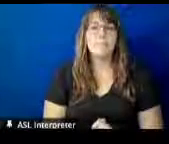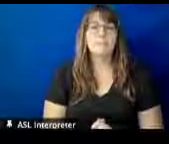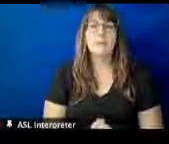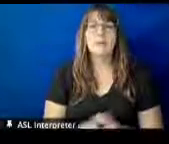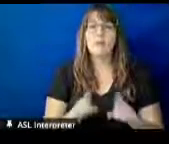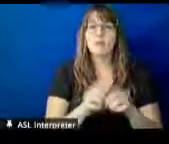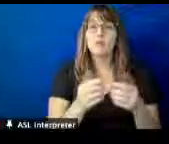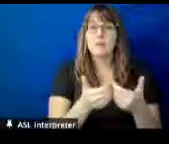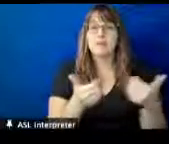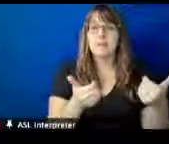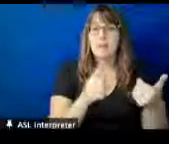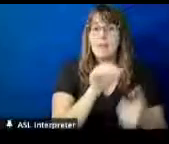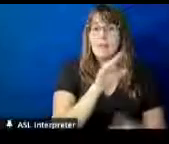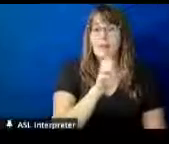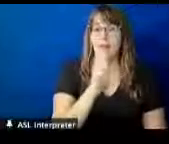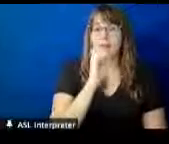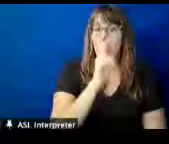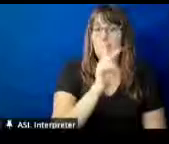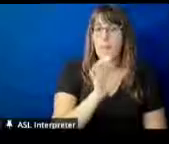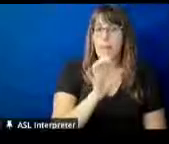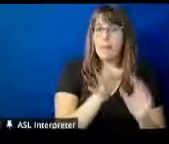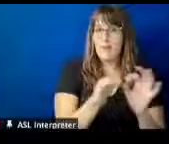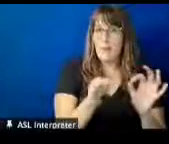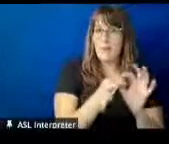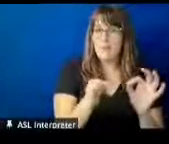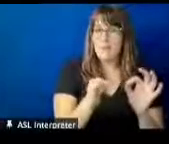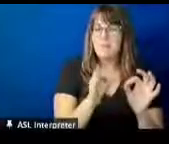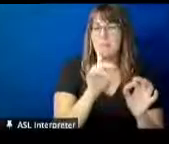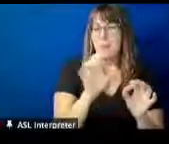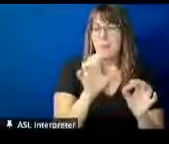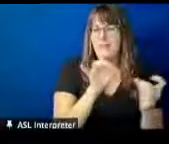for those who wish to provide public comment or public input.